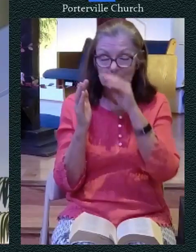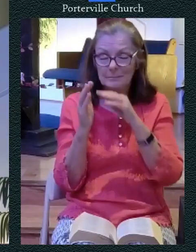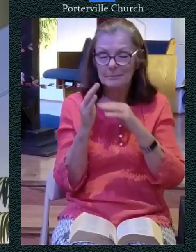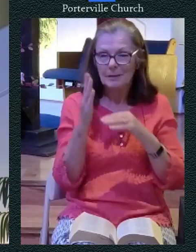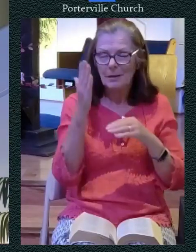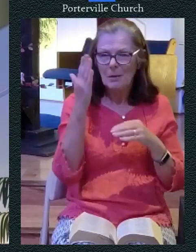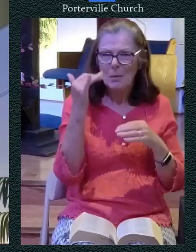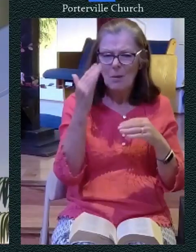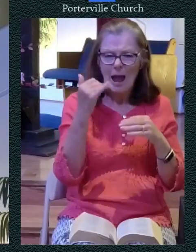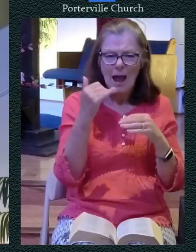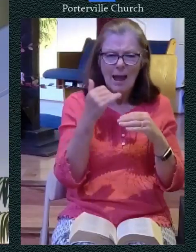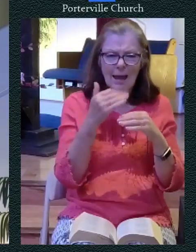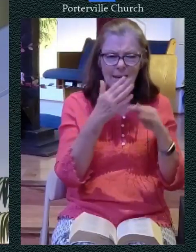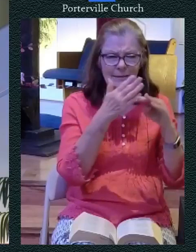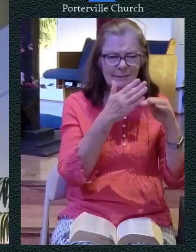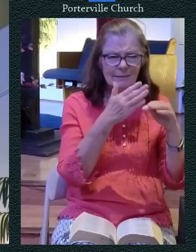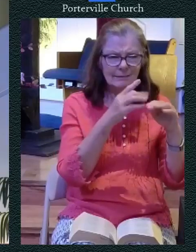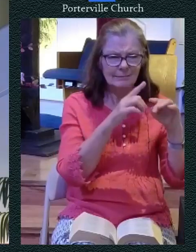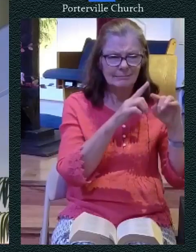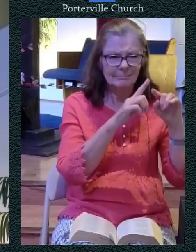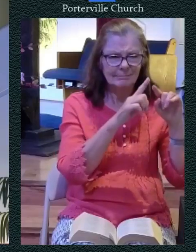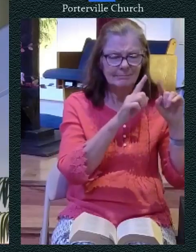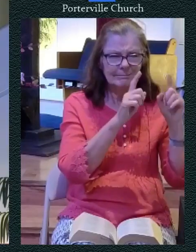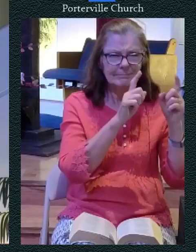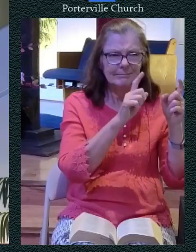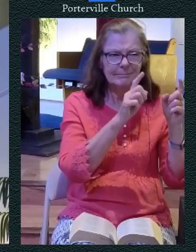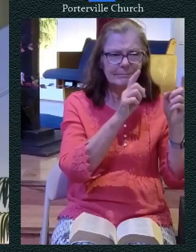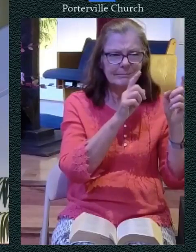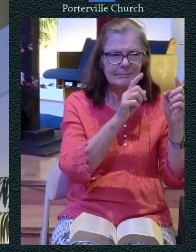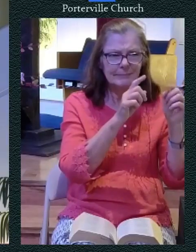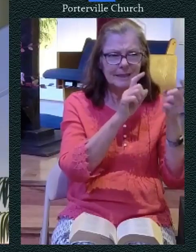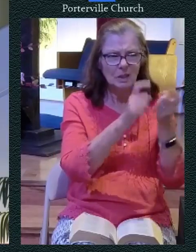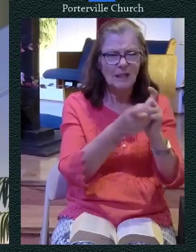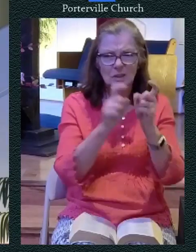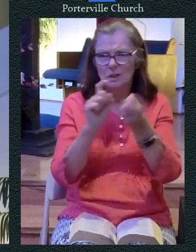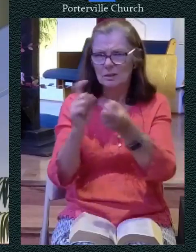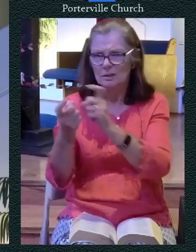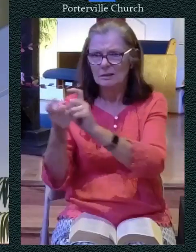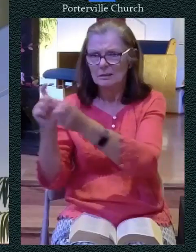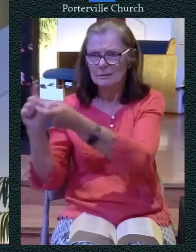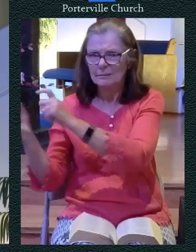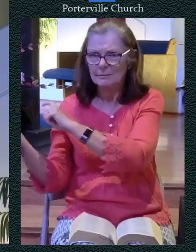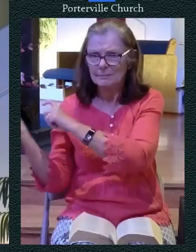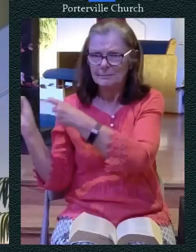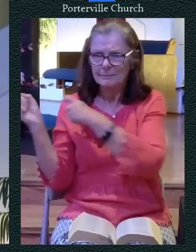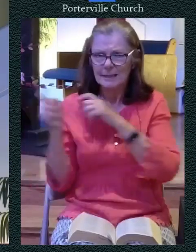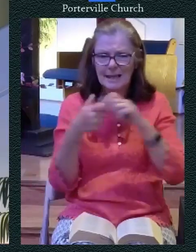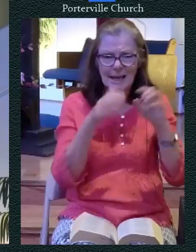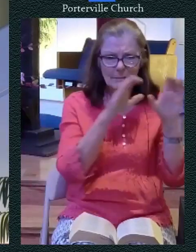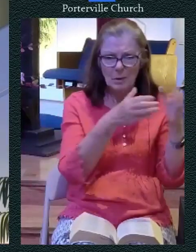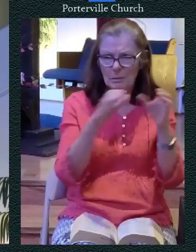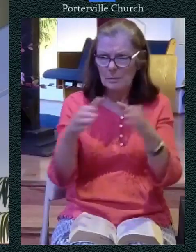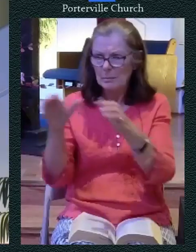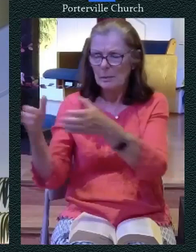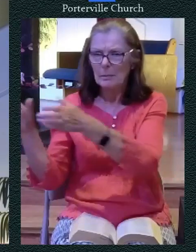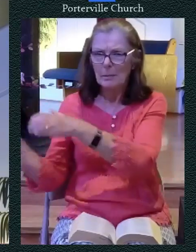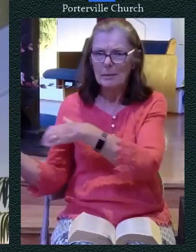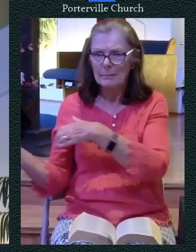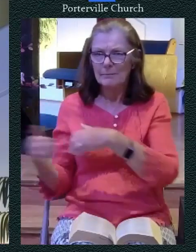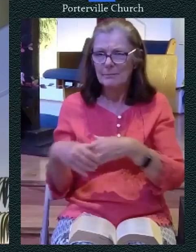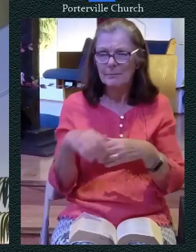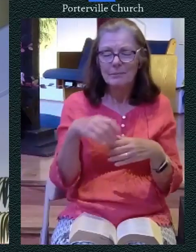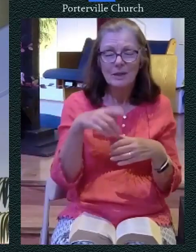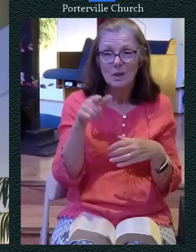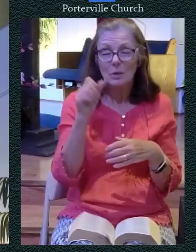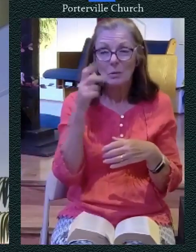his prayer is that it does have sections to it. As you read it and think about it, you see, well,